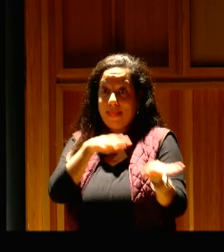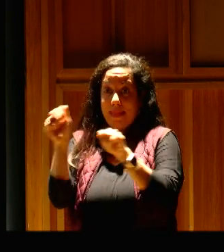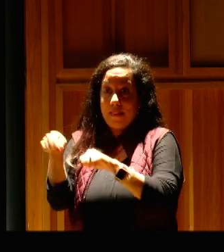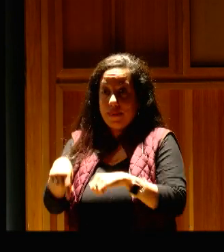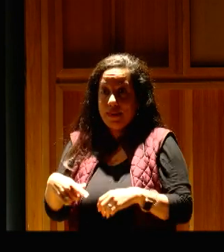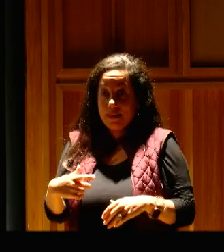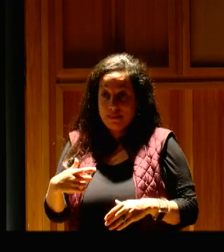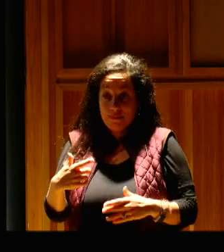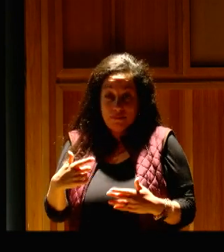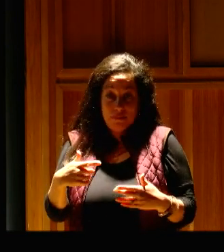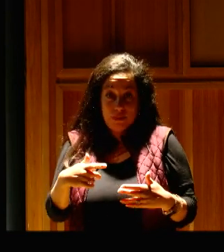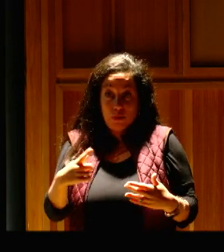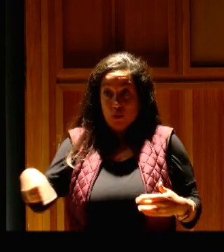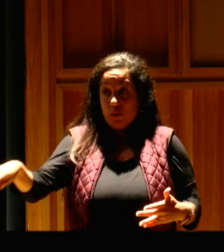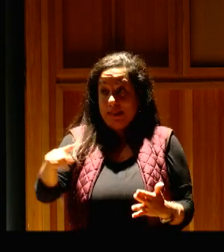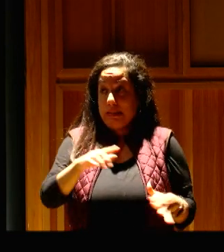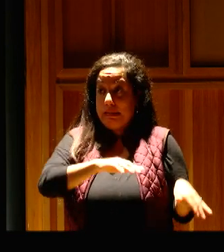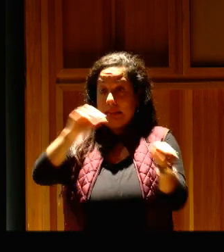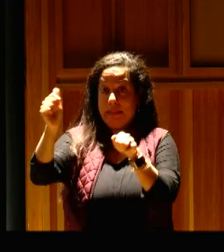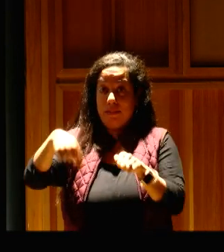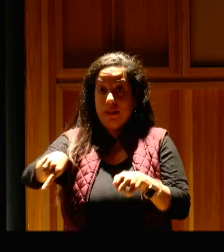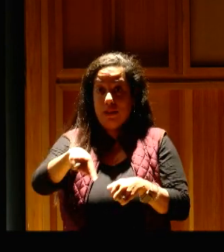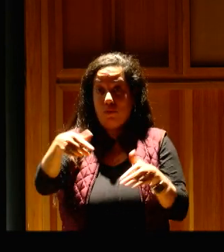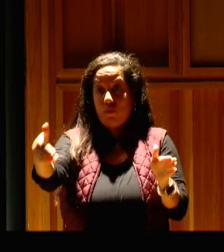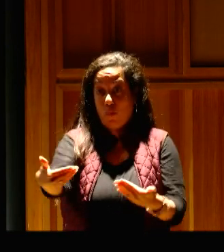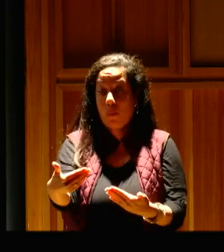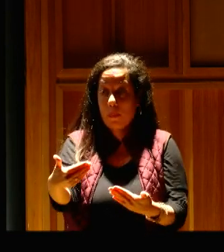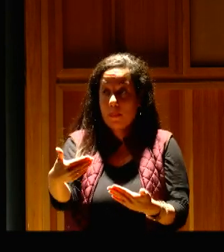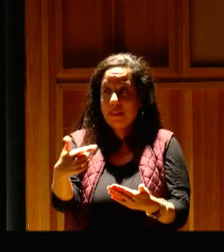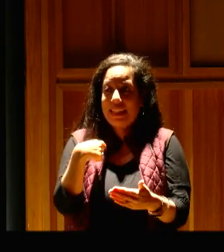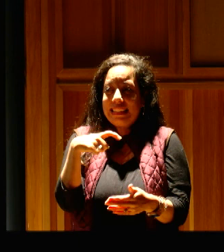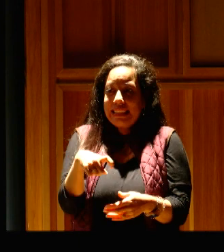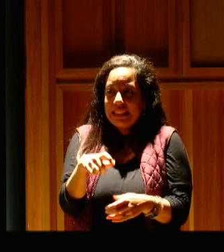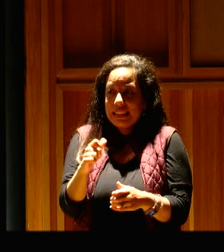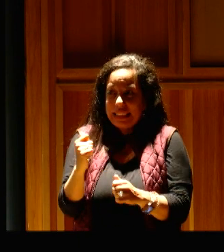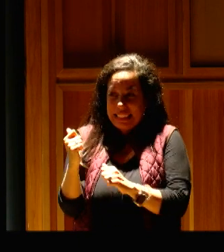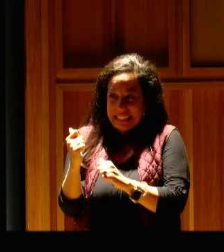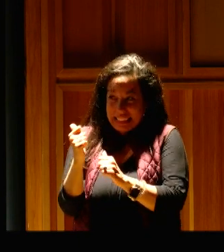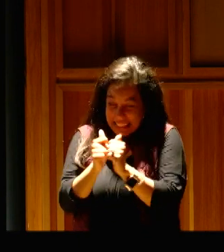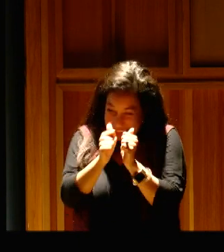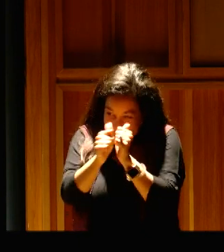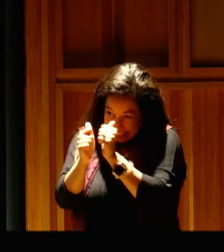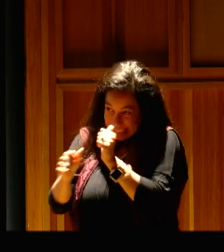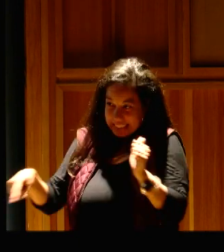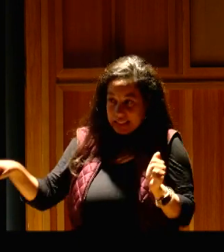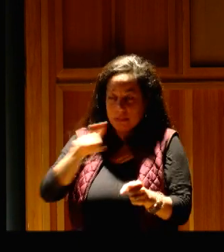stage, when all of you leave this room, I need everyone to